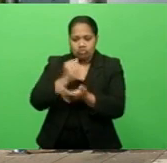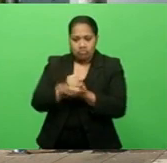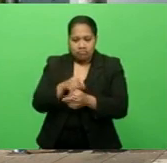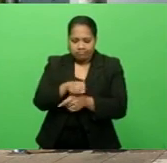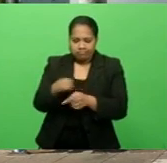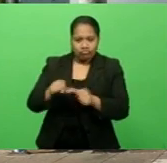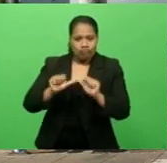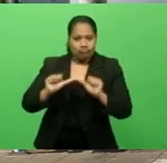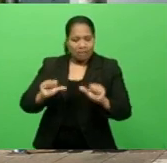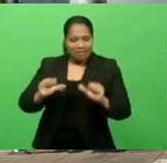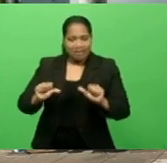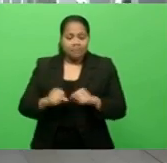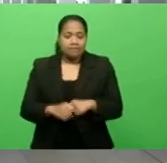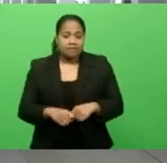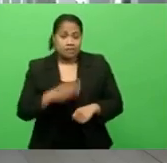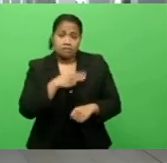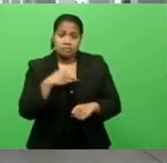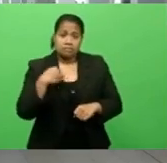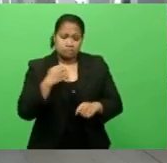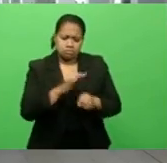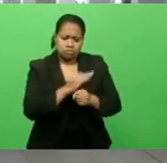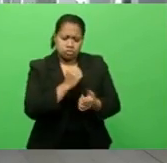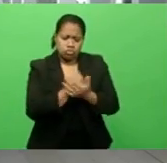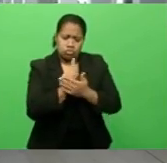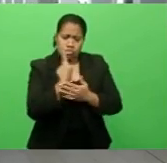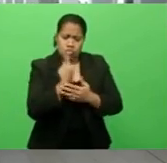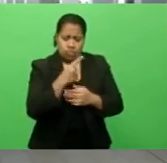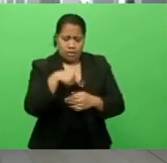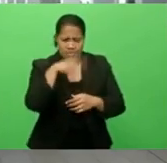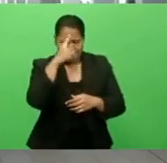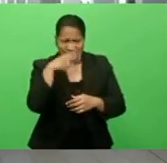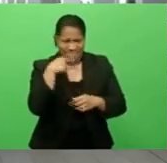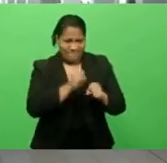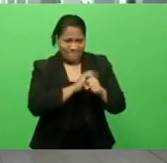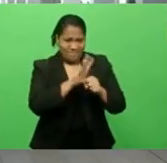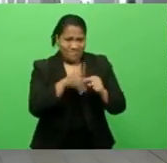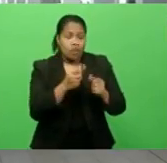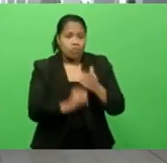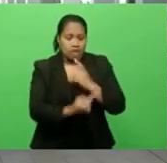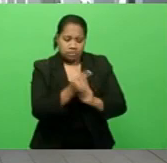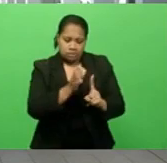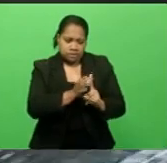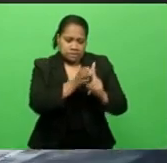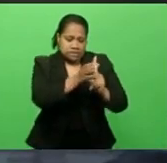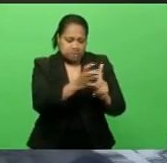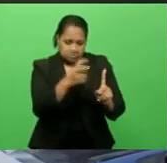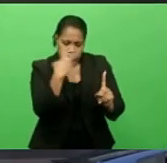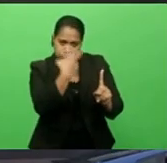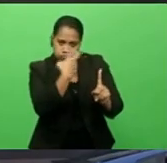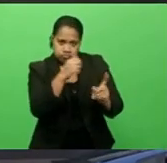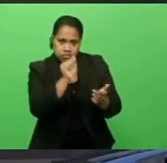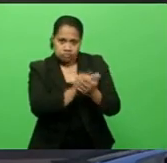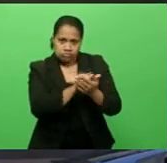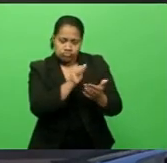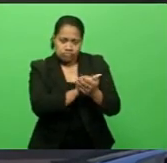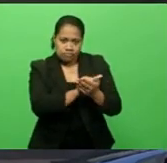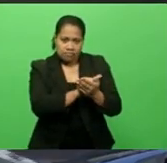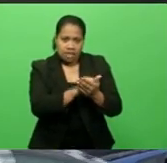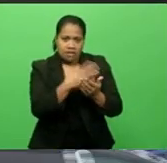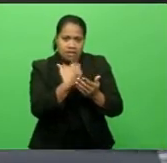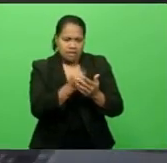those patients who remain in isolation are being monitored and healthcare professionals are tightening procedures following the death of